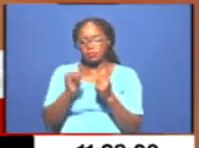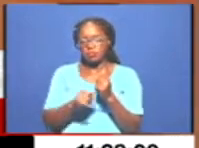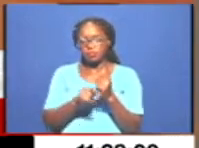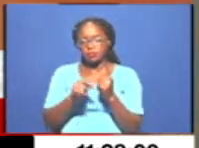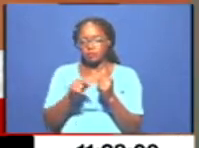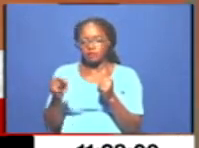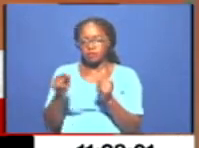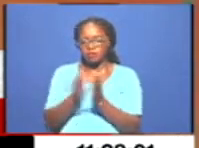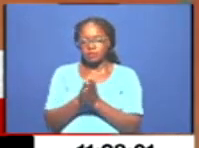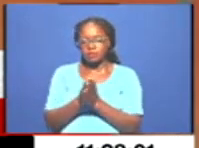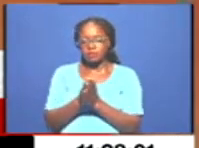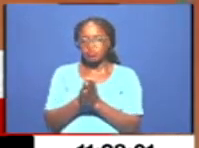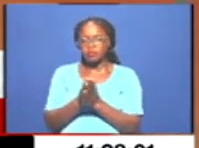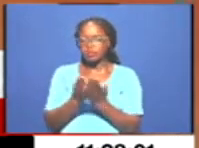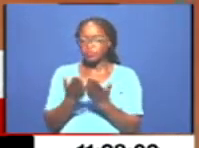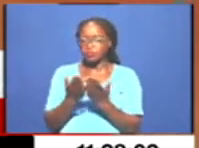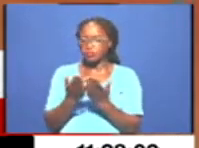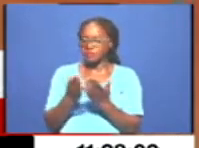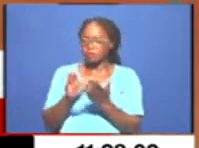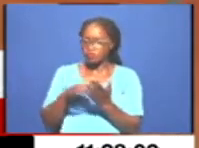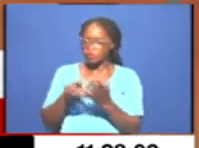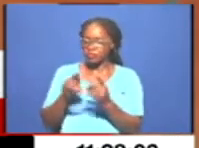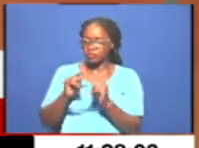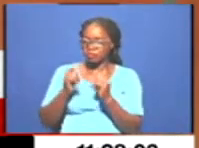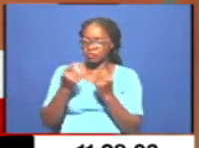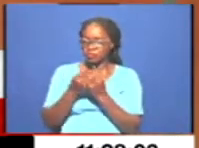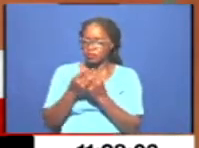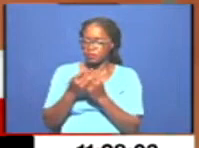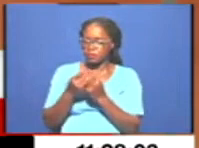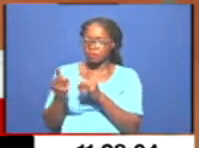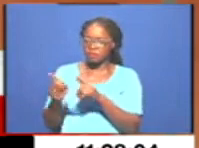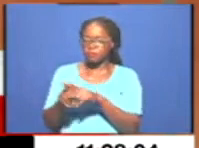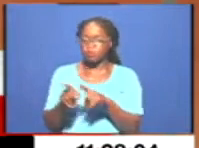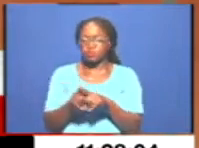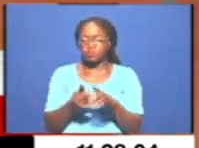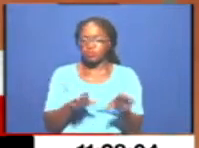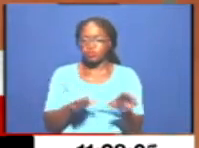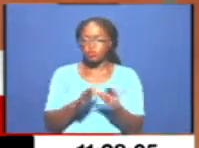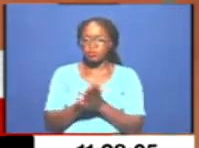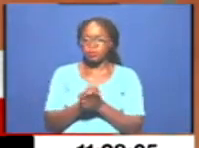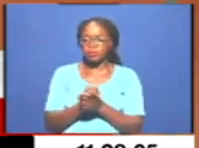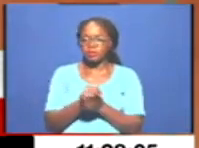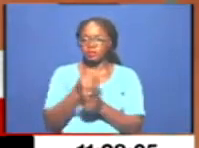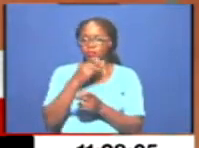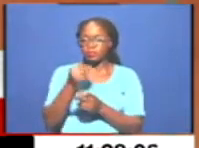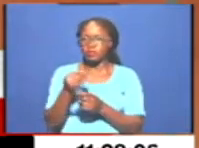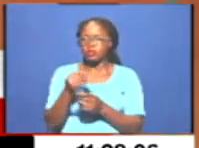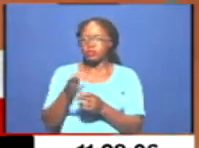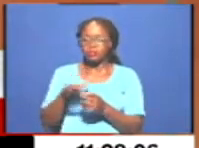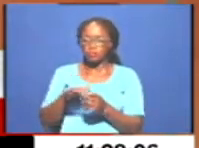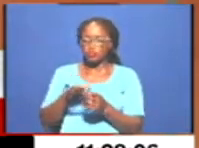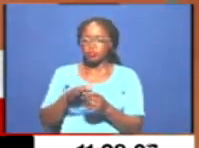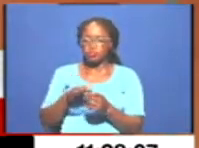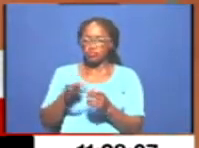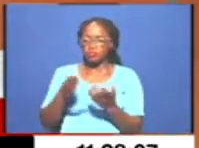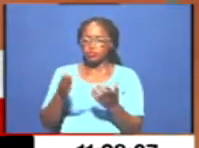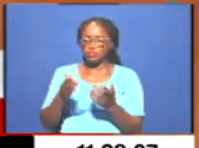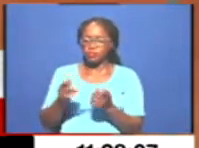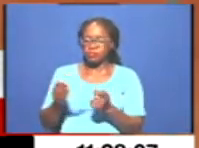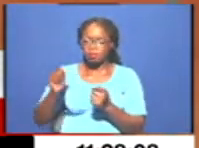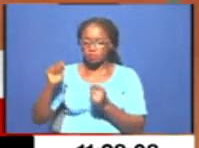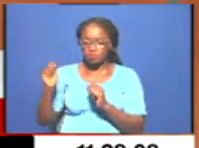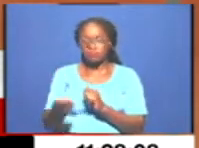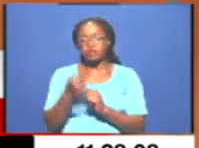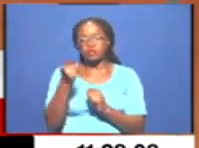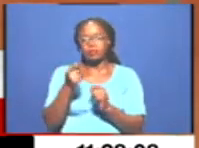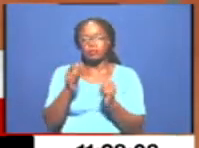the women's cricket team playing in Malaysia, and okay, also around the same day, incidentally, the correct men's and women's hockey teams, just from the 19th. Correct, yes. They